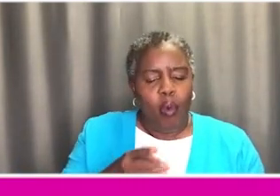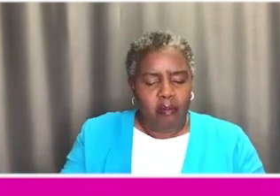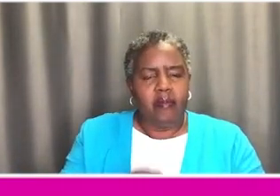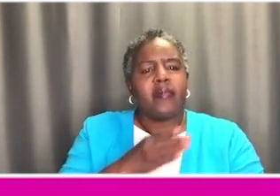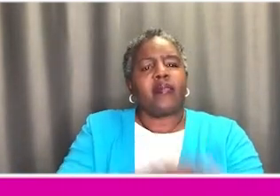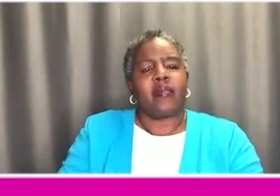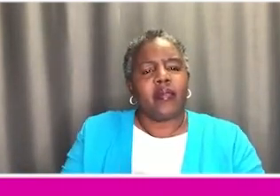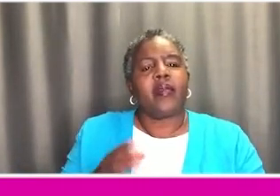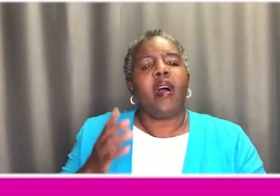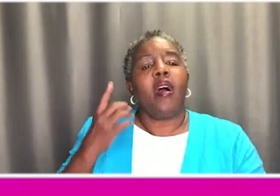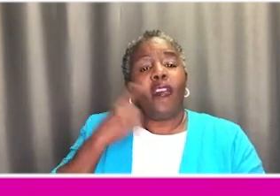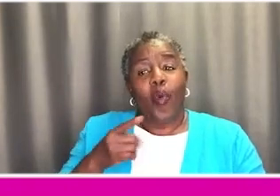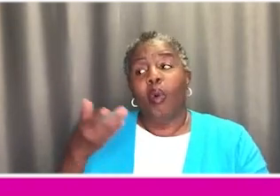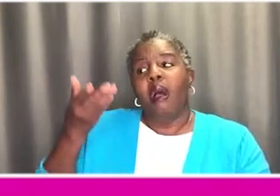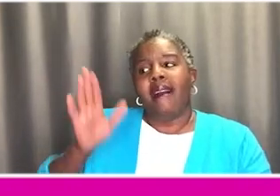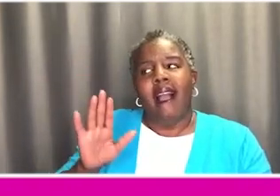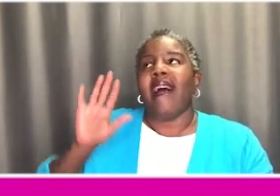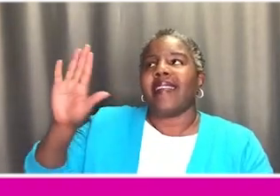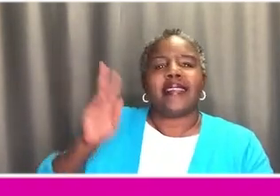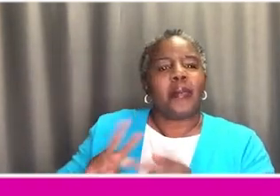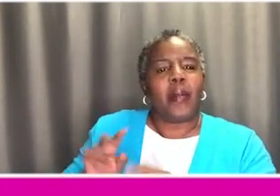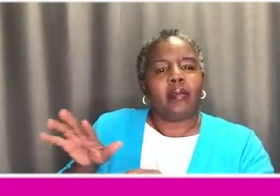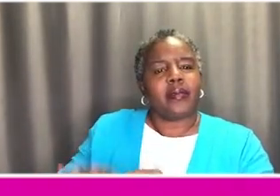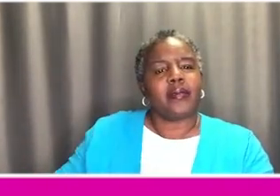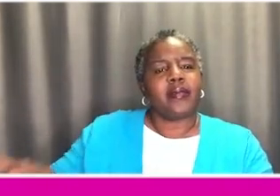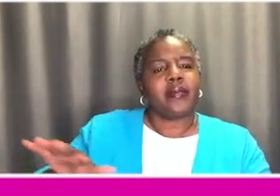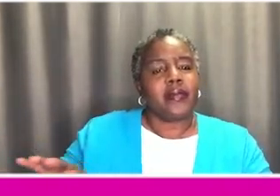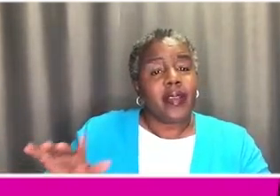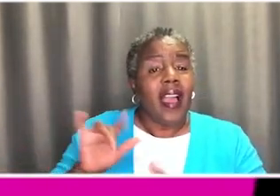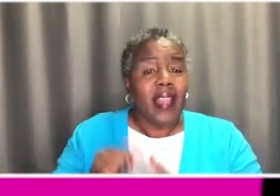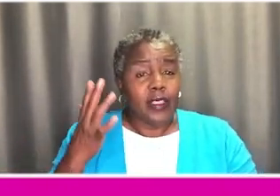edification of God's people. And this is